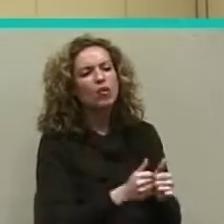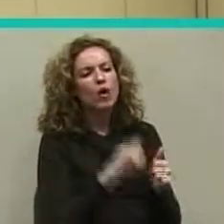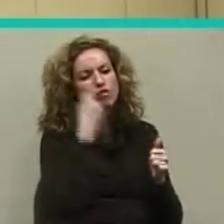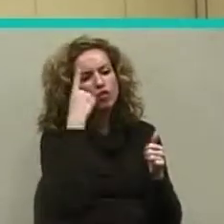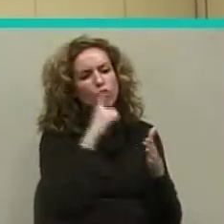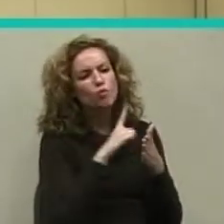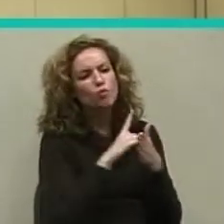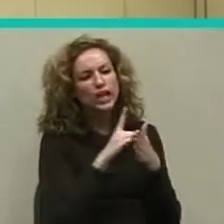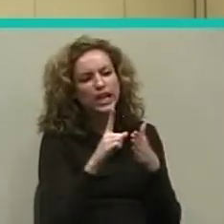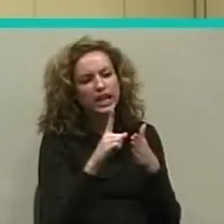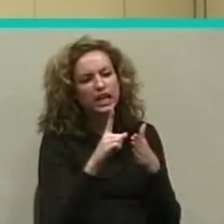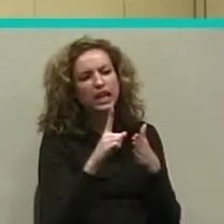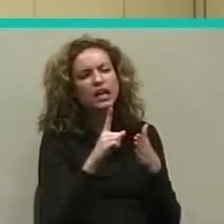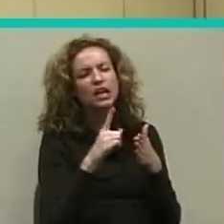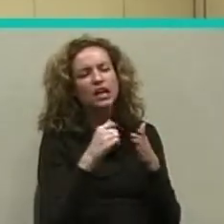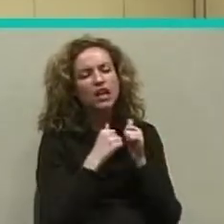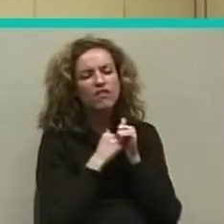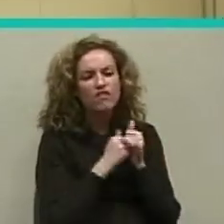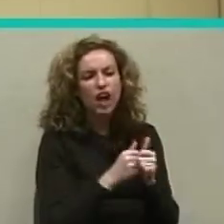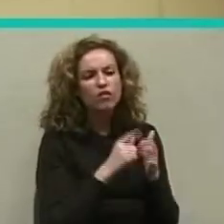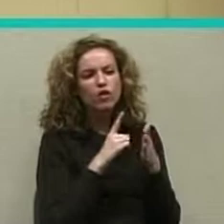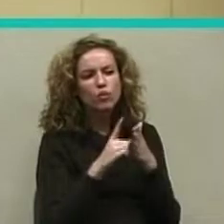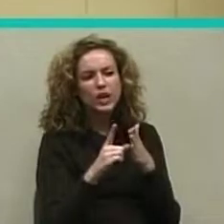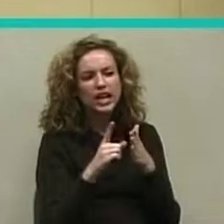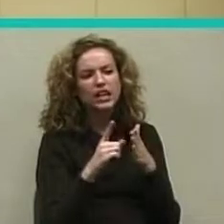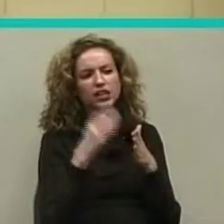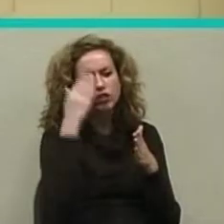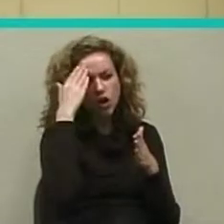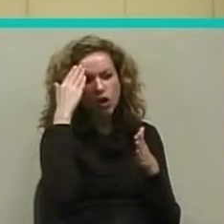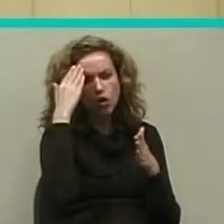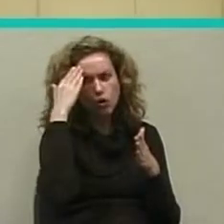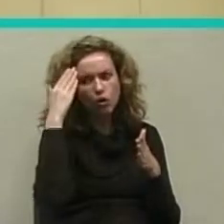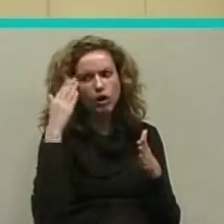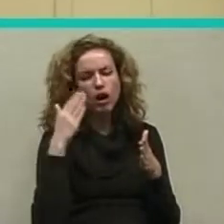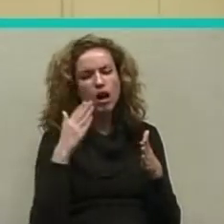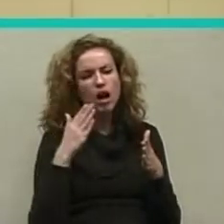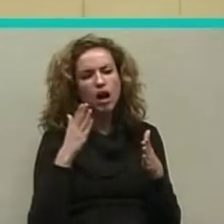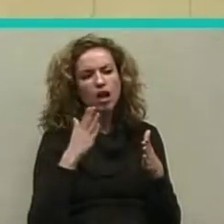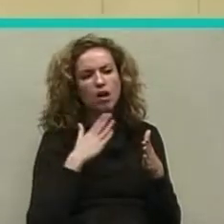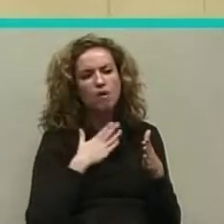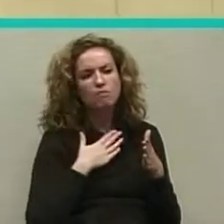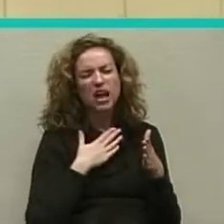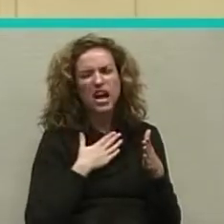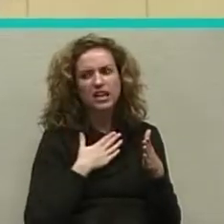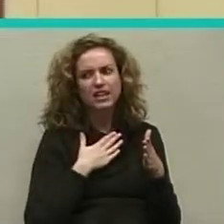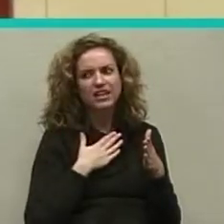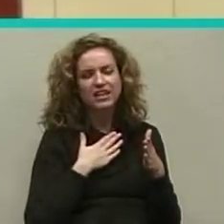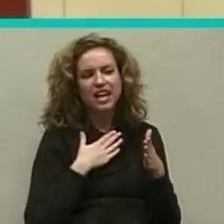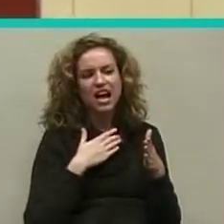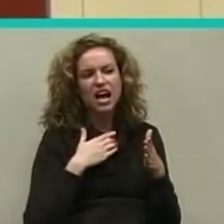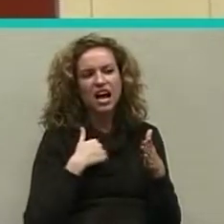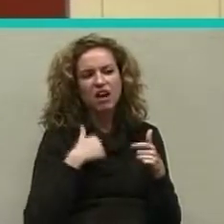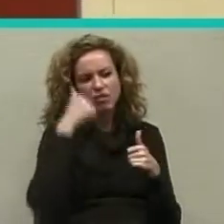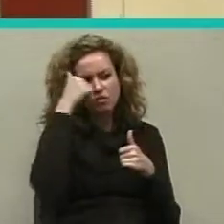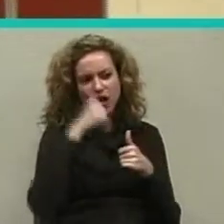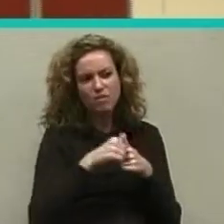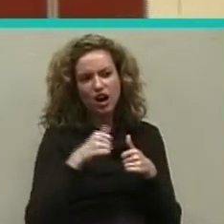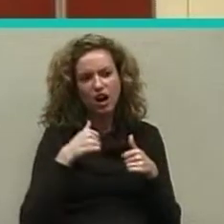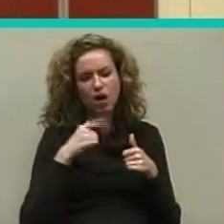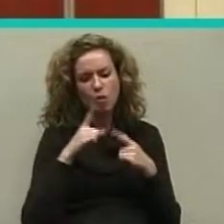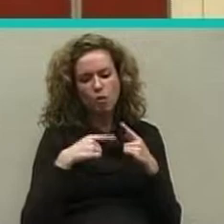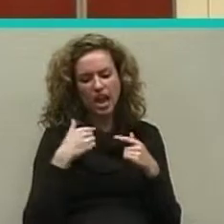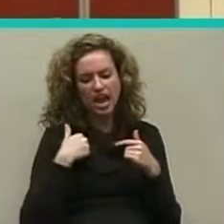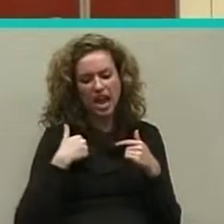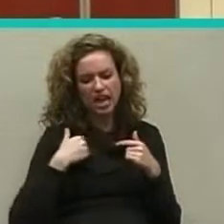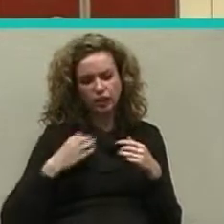data collection system as a teacher was change in my pocket. I would keep changing my pocket. If all of a sudden David did whatever the target behavior was, I'd move a coin